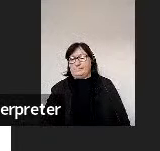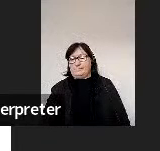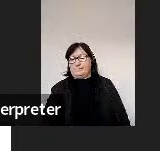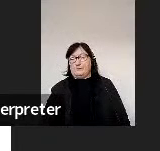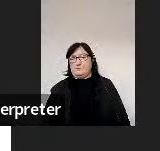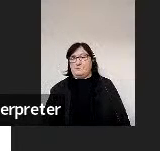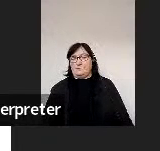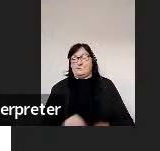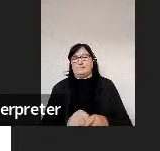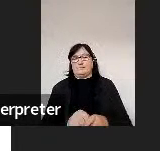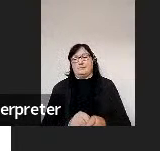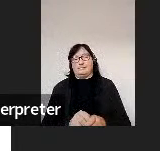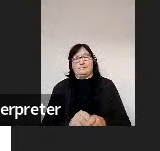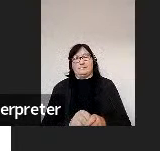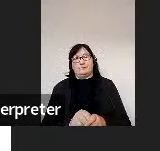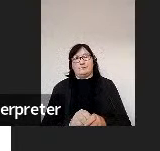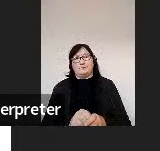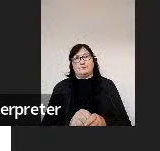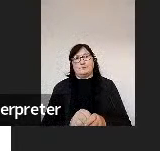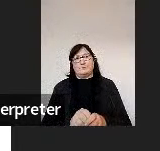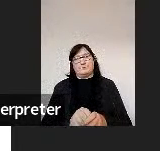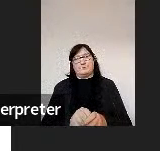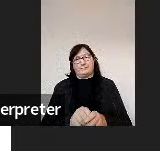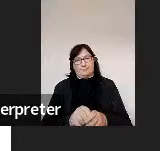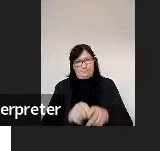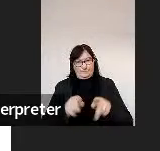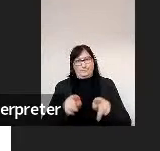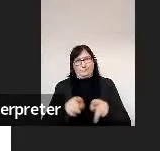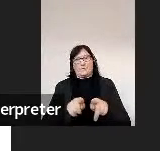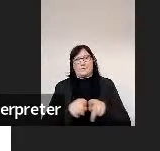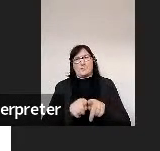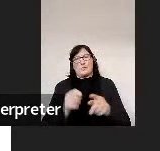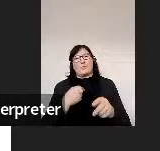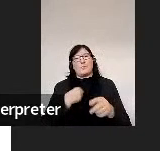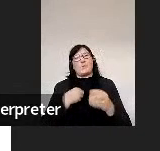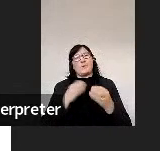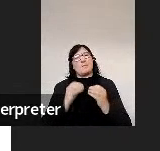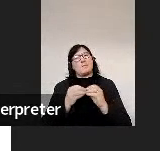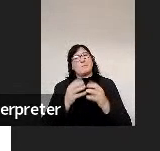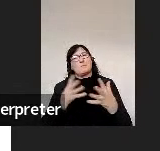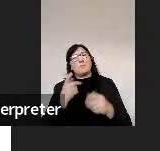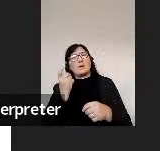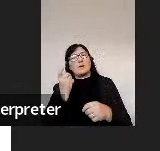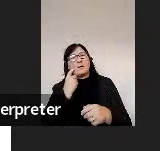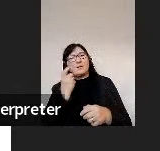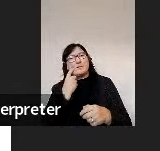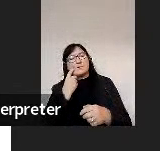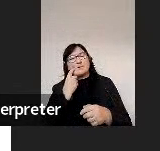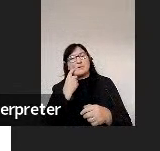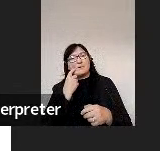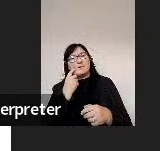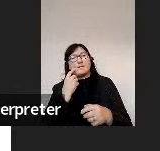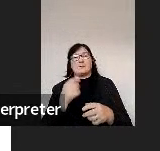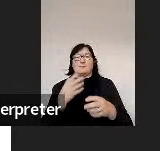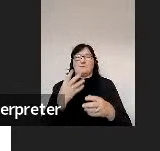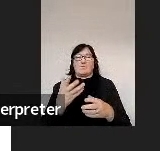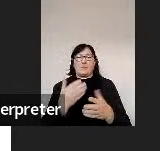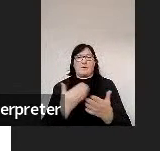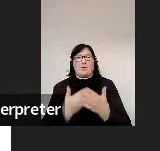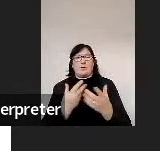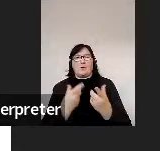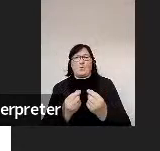Also, on our part, to make sure that we make it easier for you to interact with us, especially on the follow-up of any query